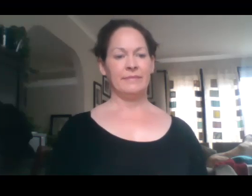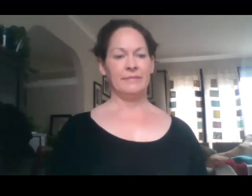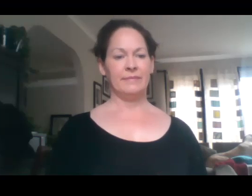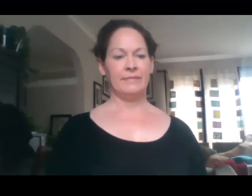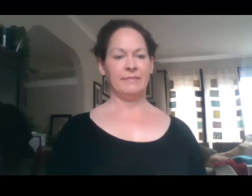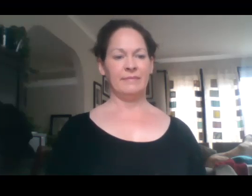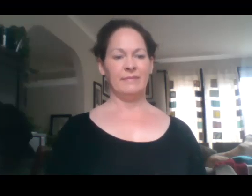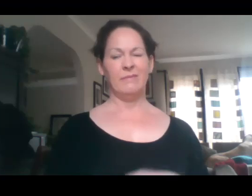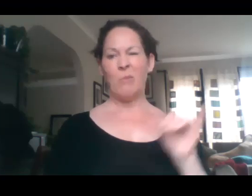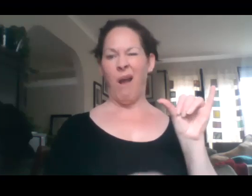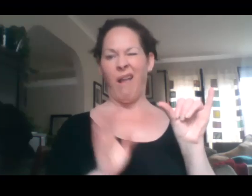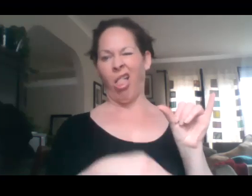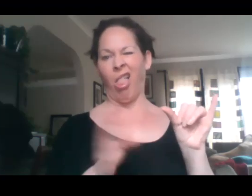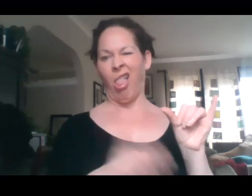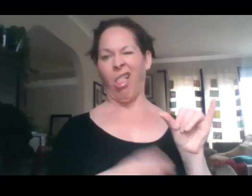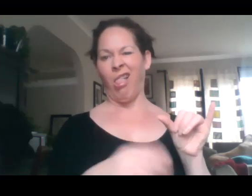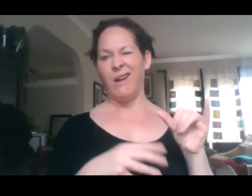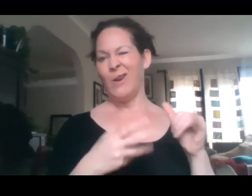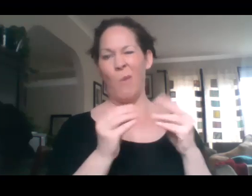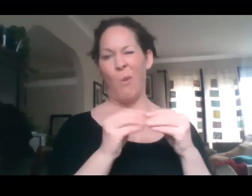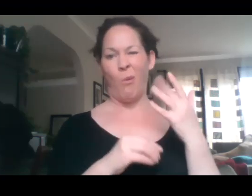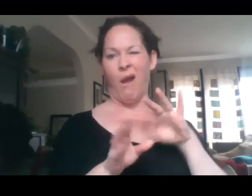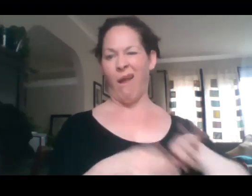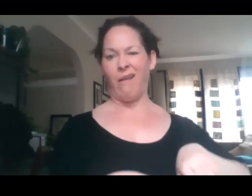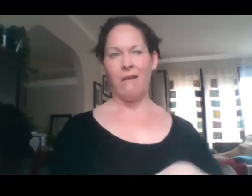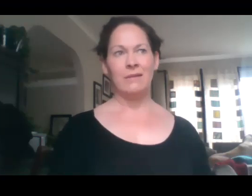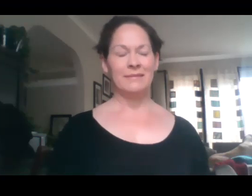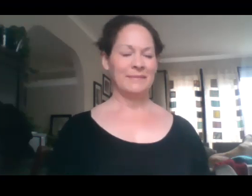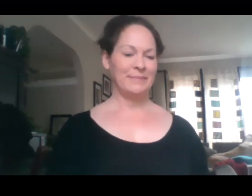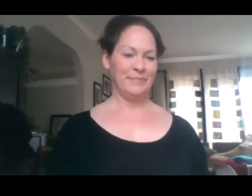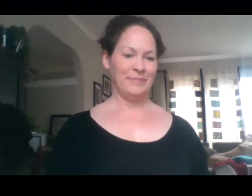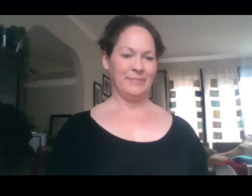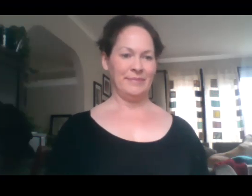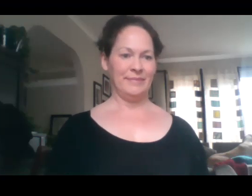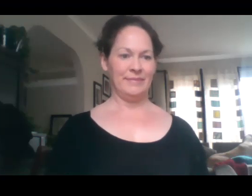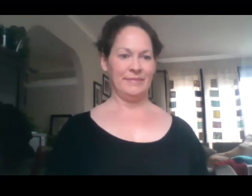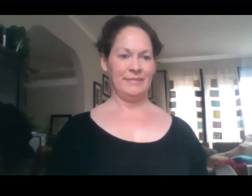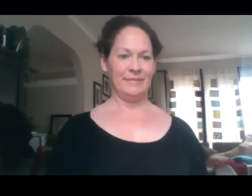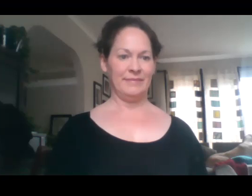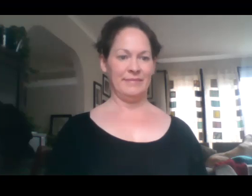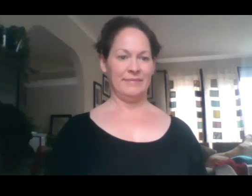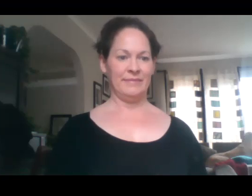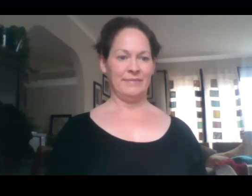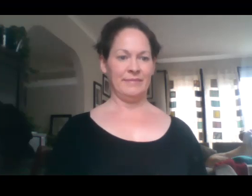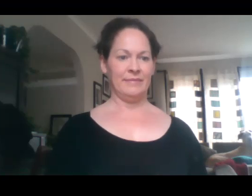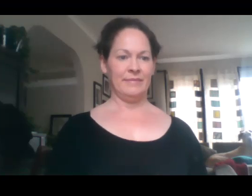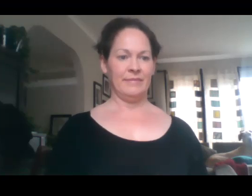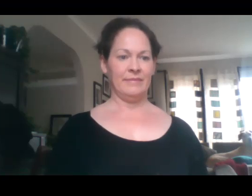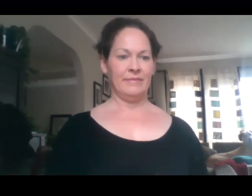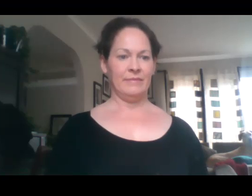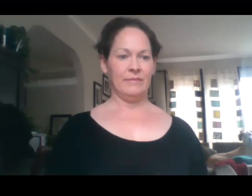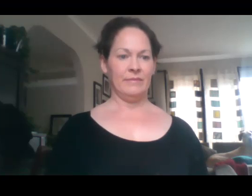y's. Yeah, no more y's. These are the inverses. F -1 of x.